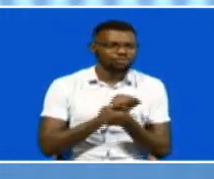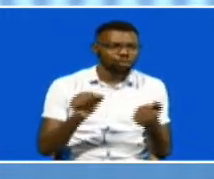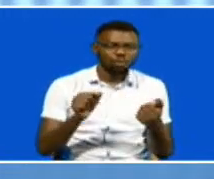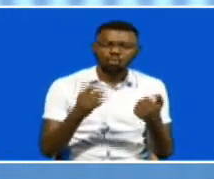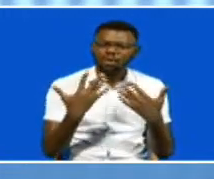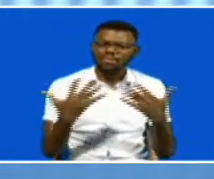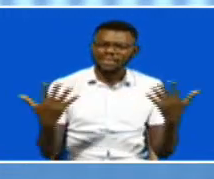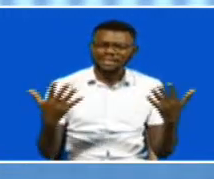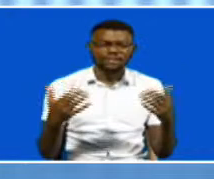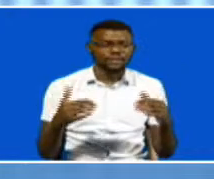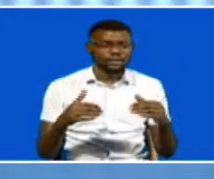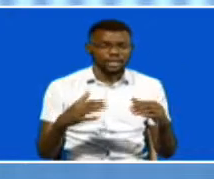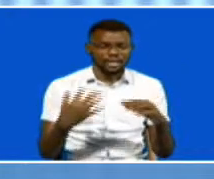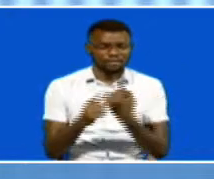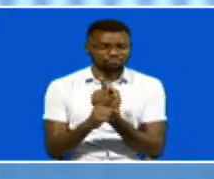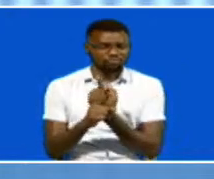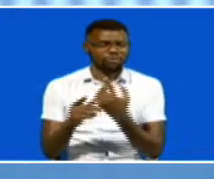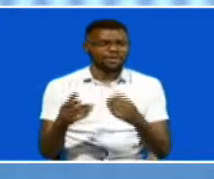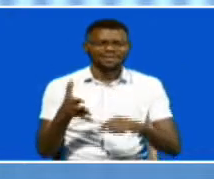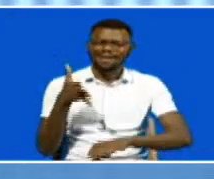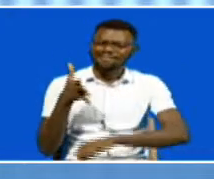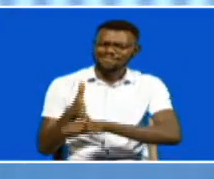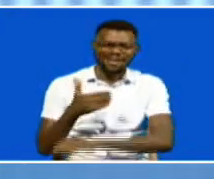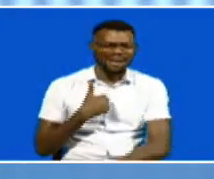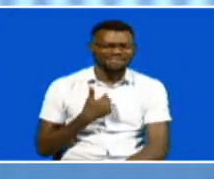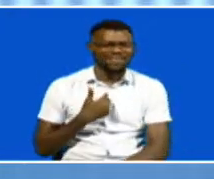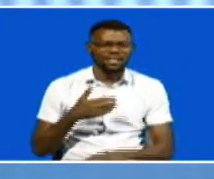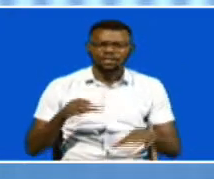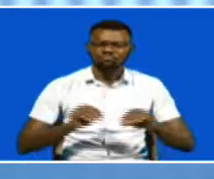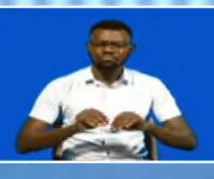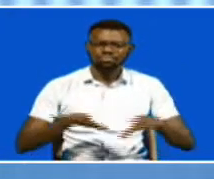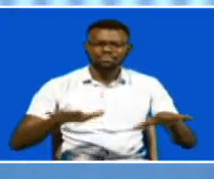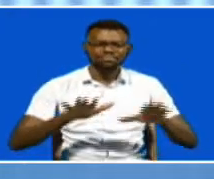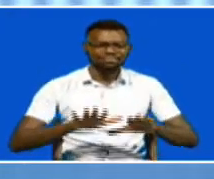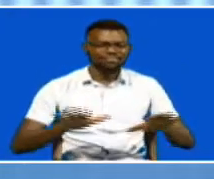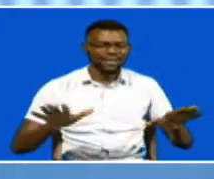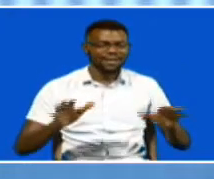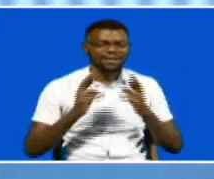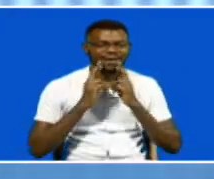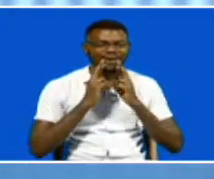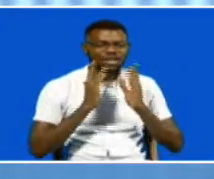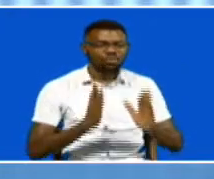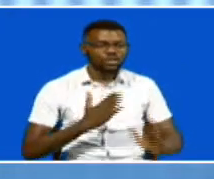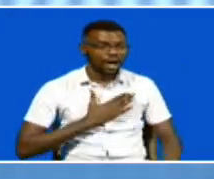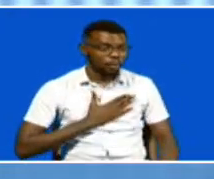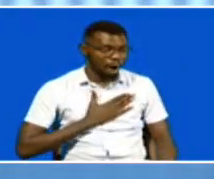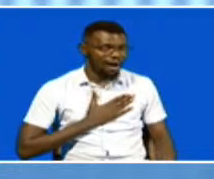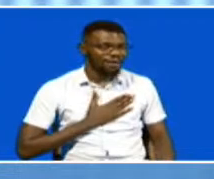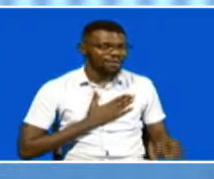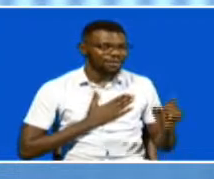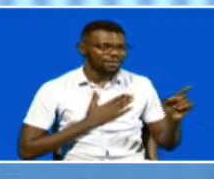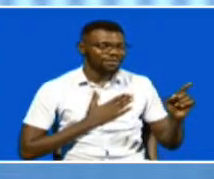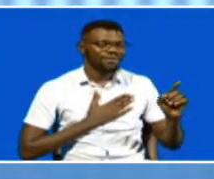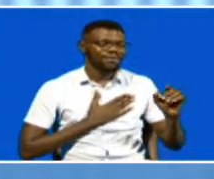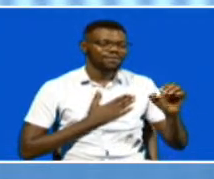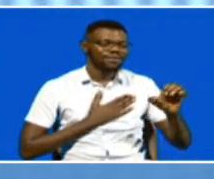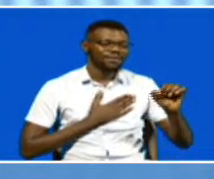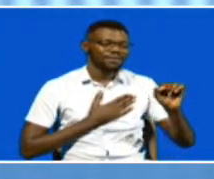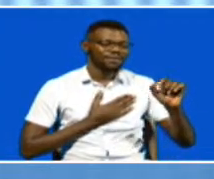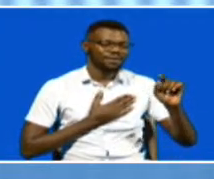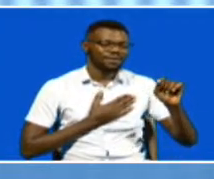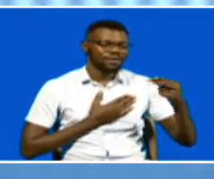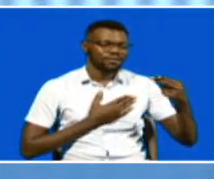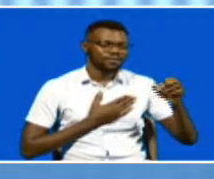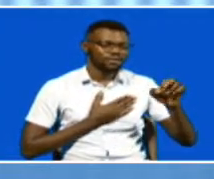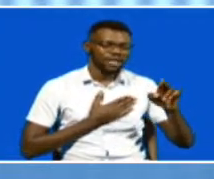in the Kenyan market is counterfeited. Our reporter Esther Diana spoke to the executive director of the Anti-Counterfeit Authority on